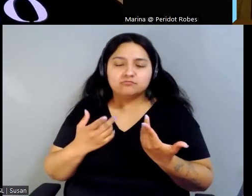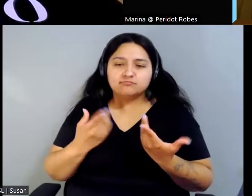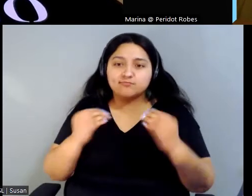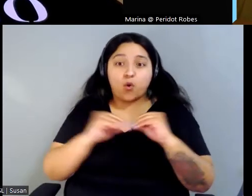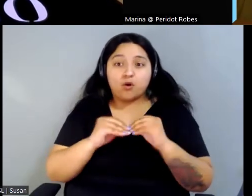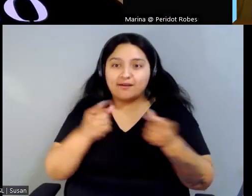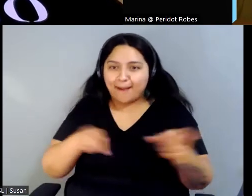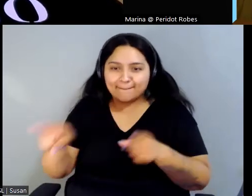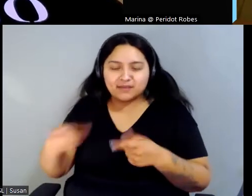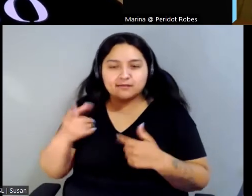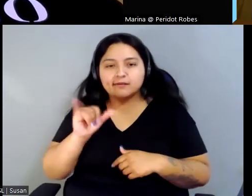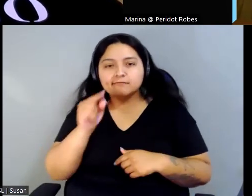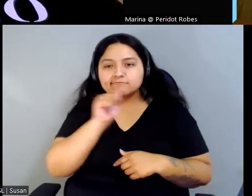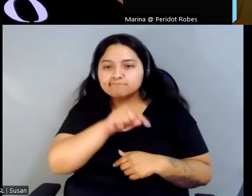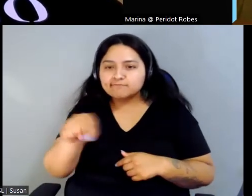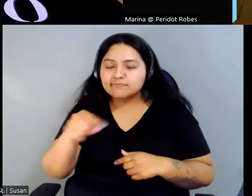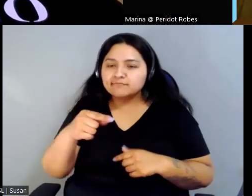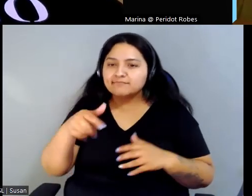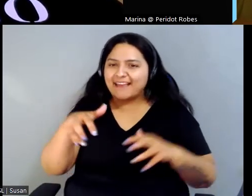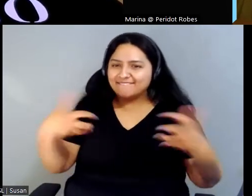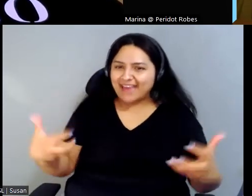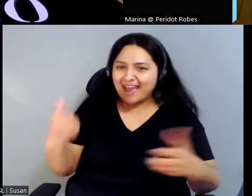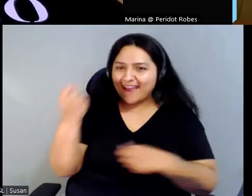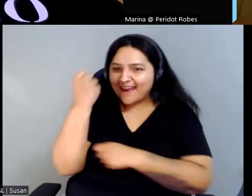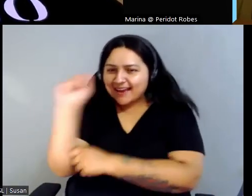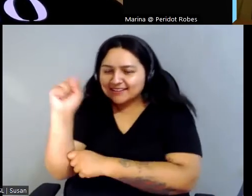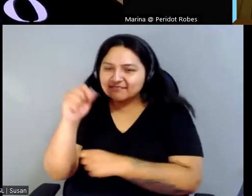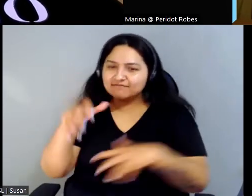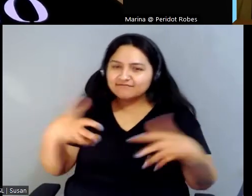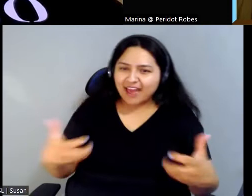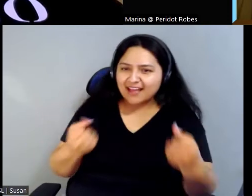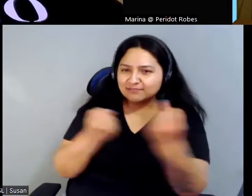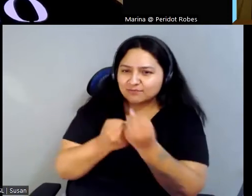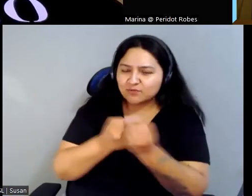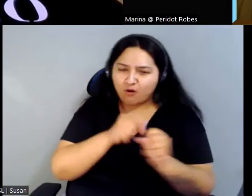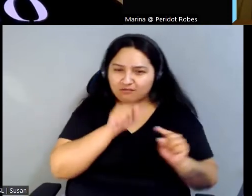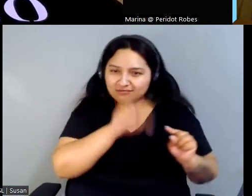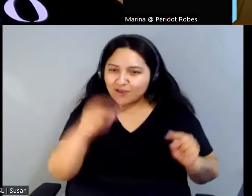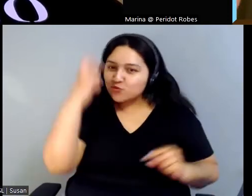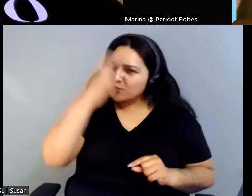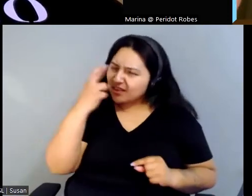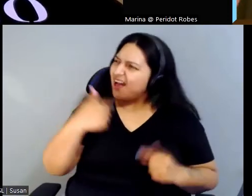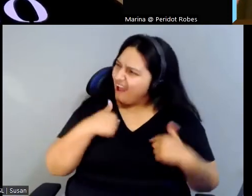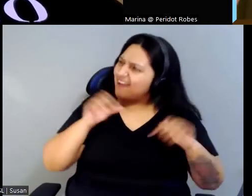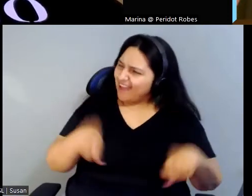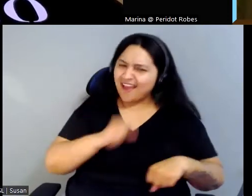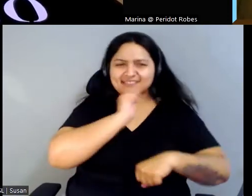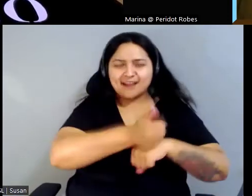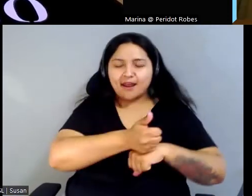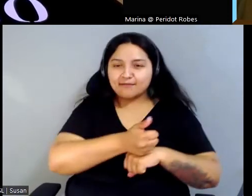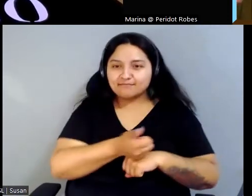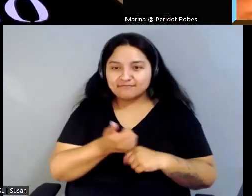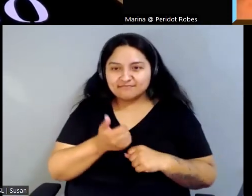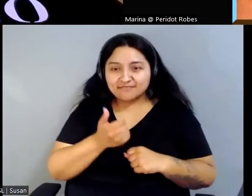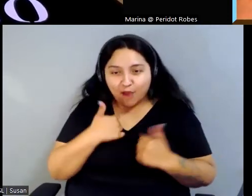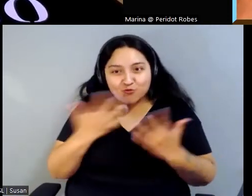fat activist circles are suddenly saying, hey, I could have a line. And I want people to do that. Like someone said to me a couple of weeks ago,